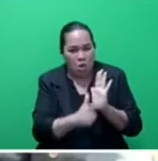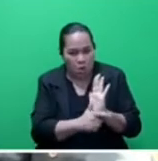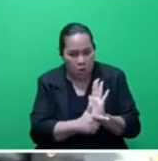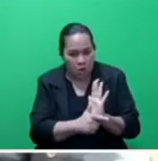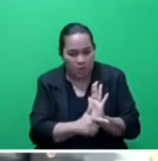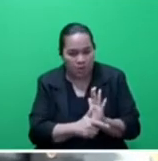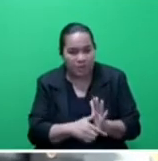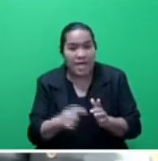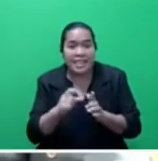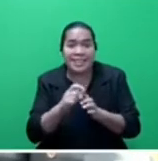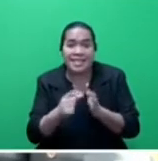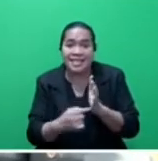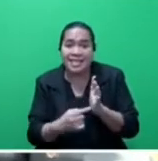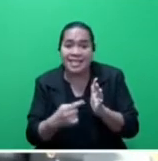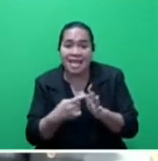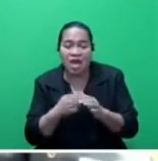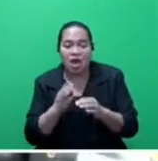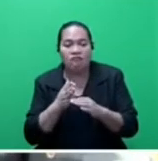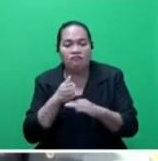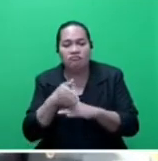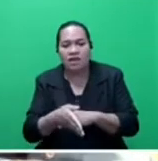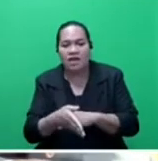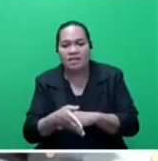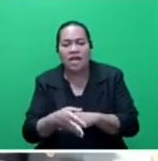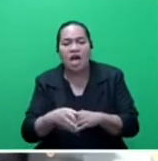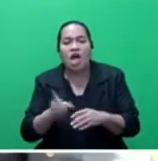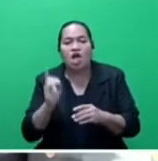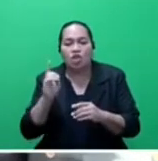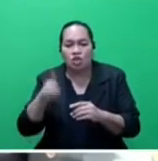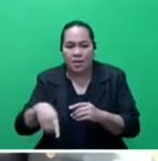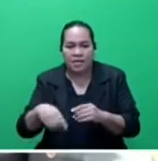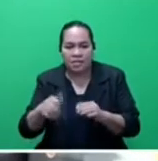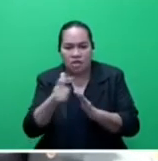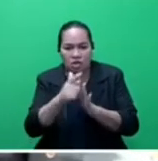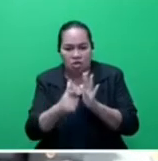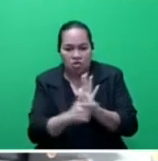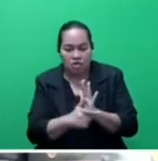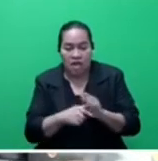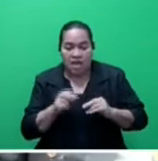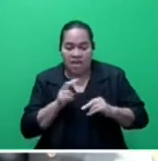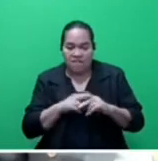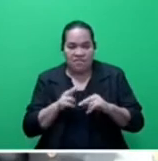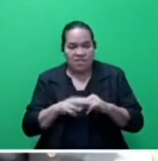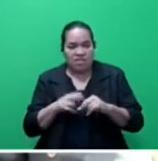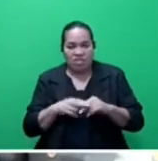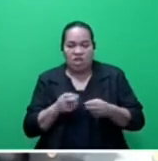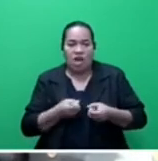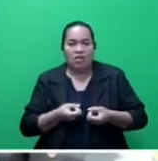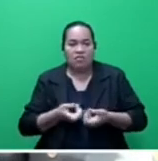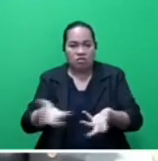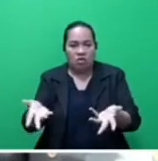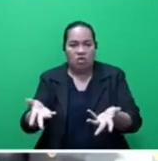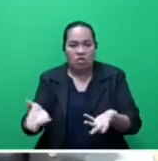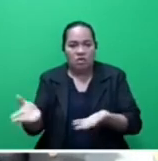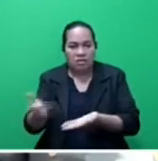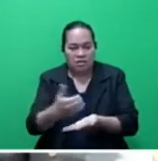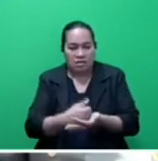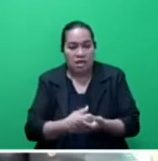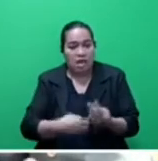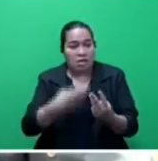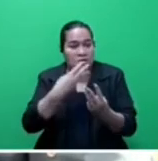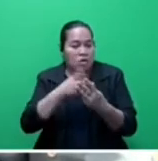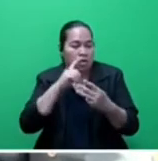the DTA overrides domestic law, and Fiji is letting go of revenue it should collect. So SODELPA will rectify